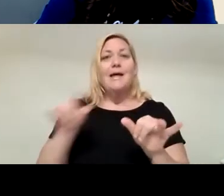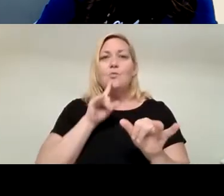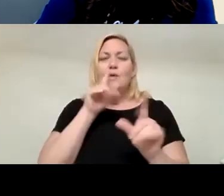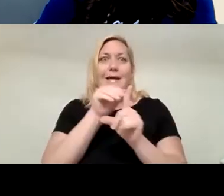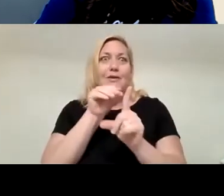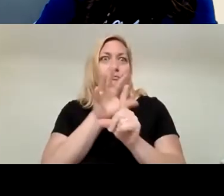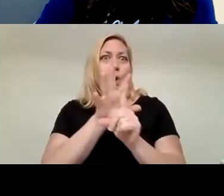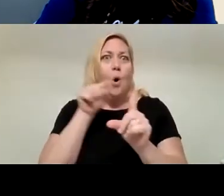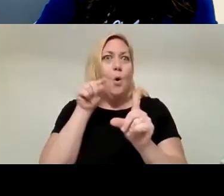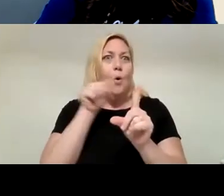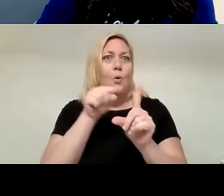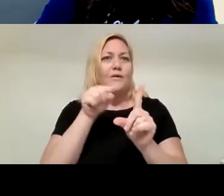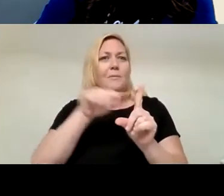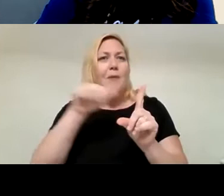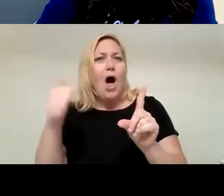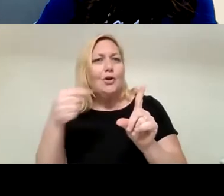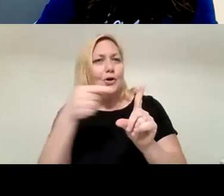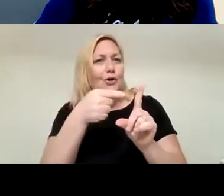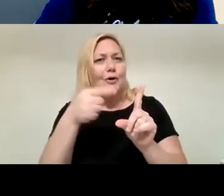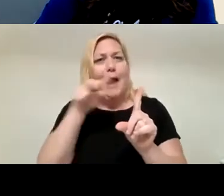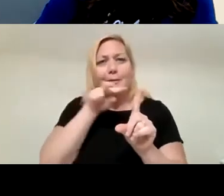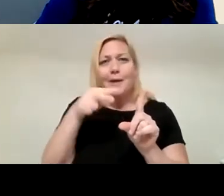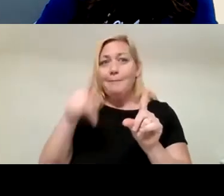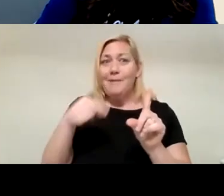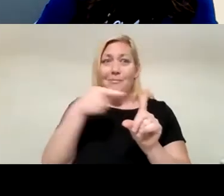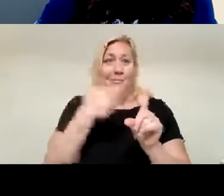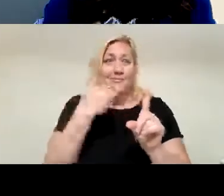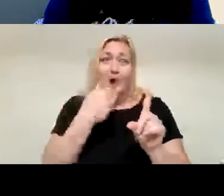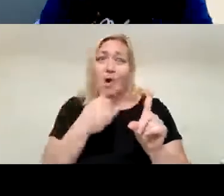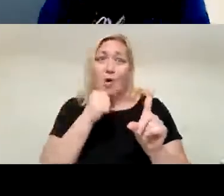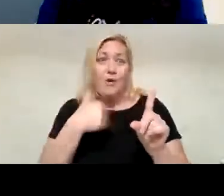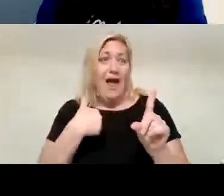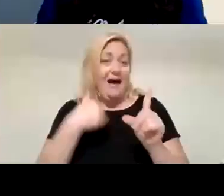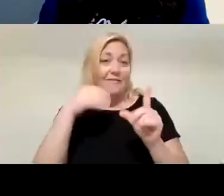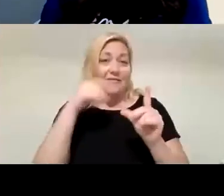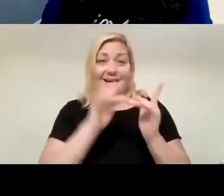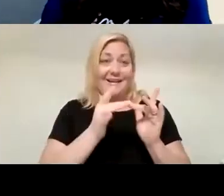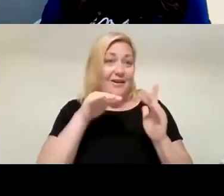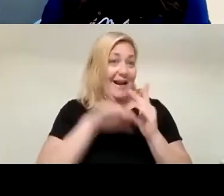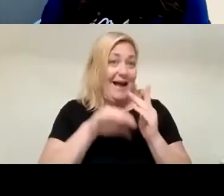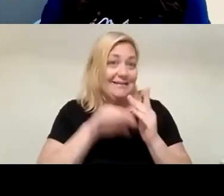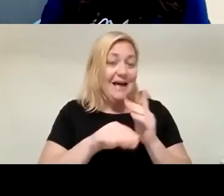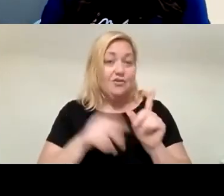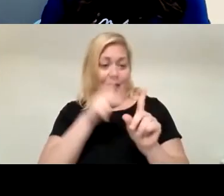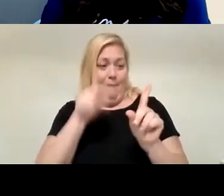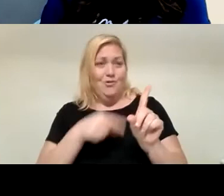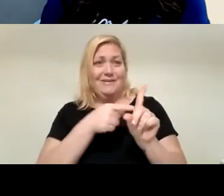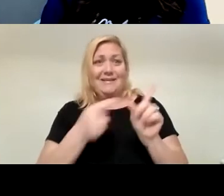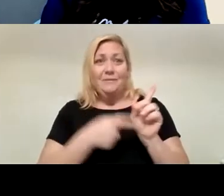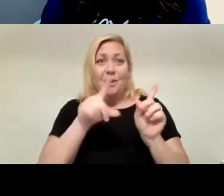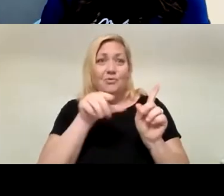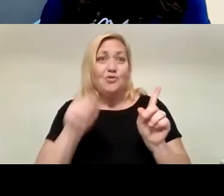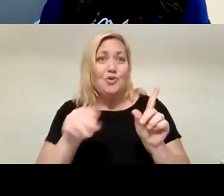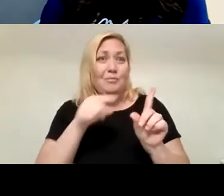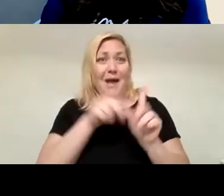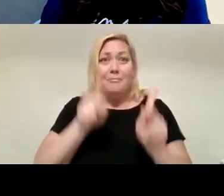exposed some of other aspects, right? Like people who may not have access to internet, or sometimes when we have a Zoom and